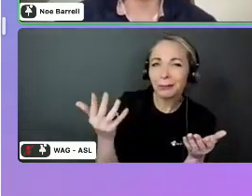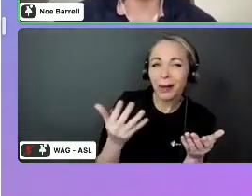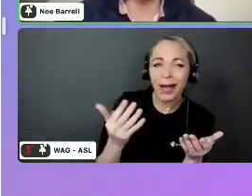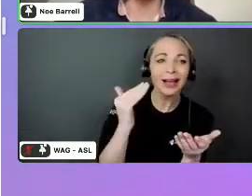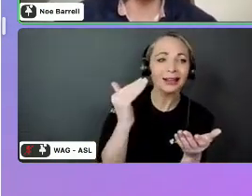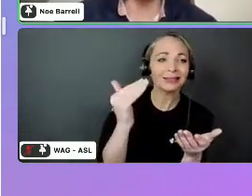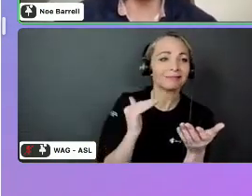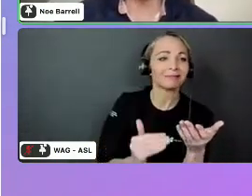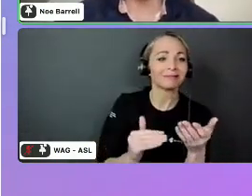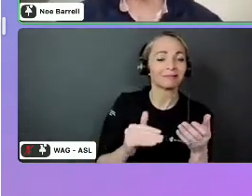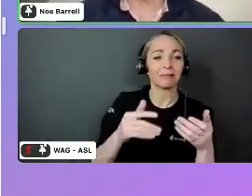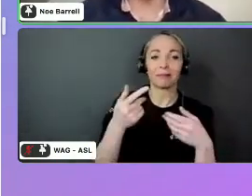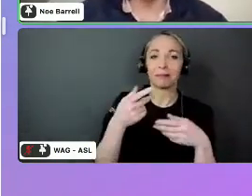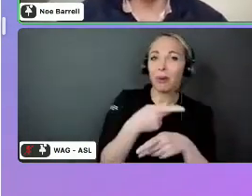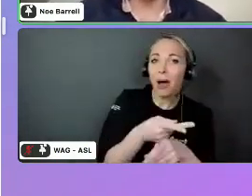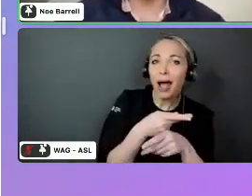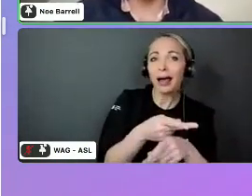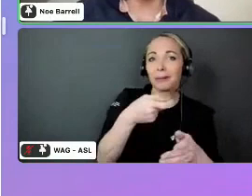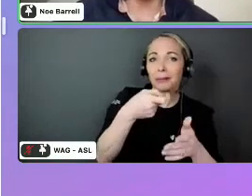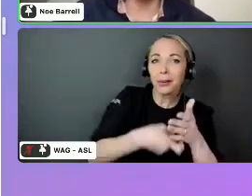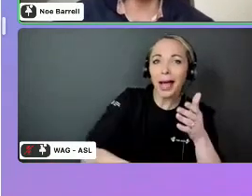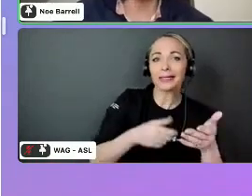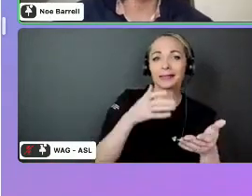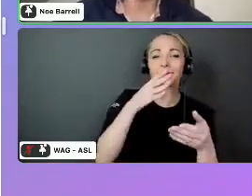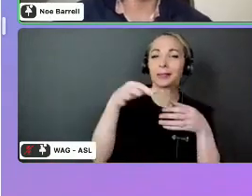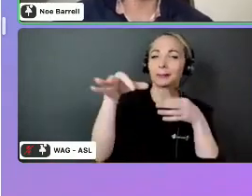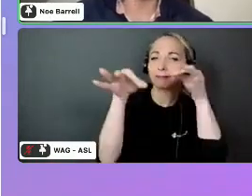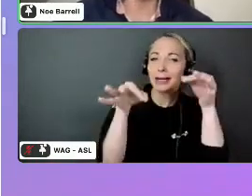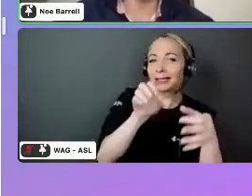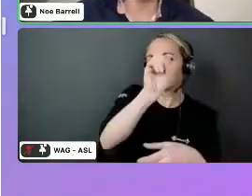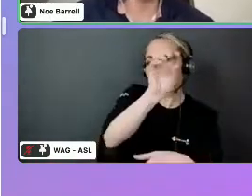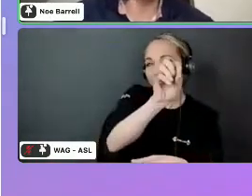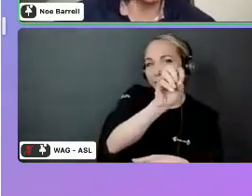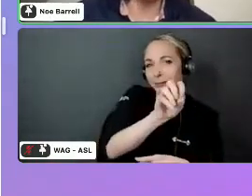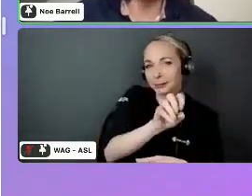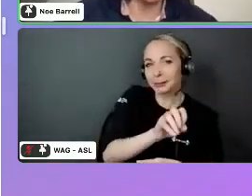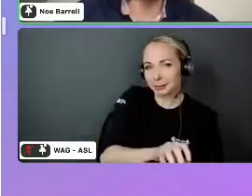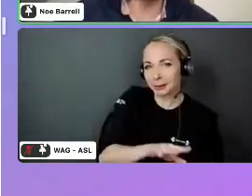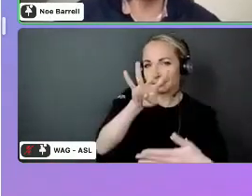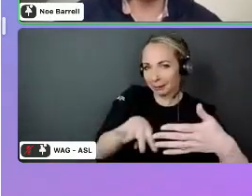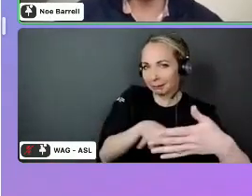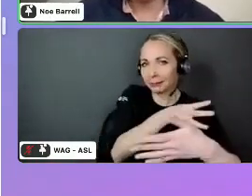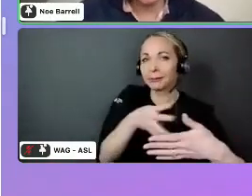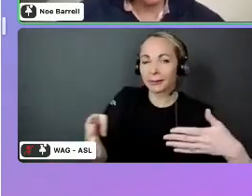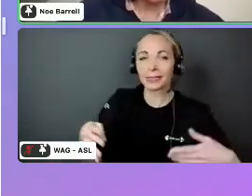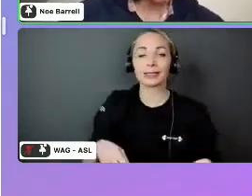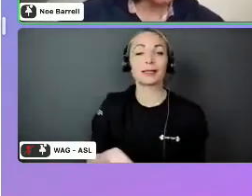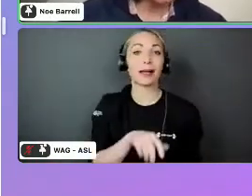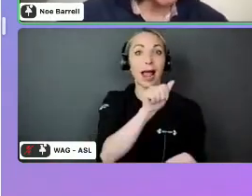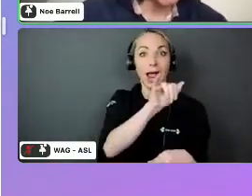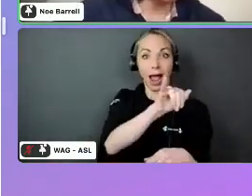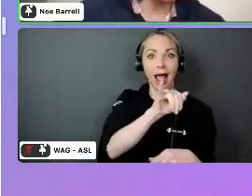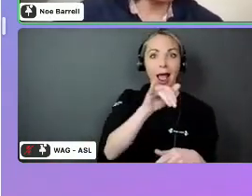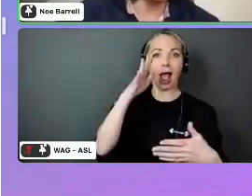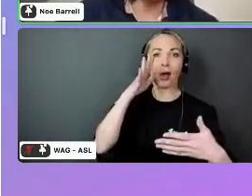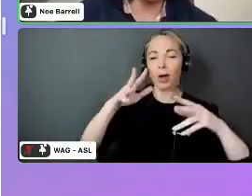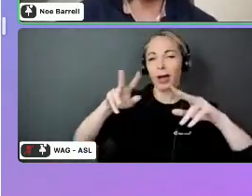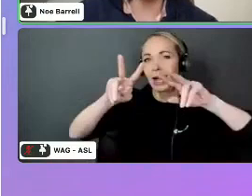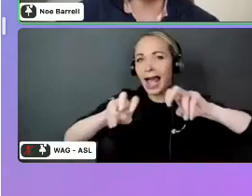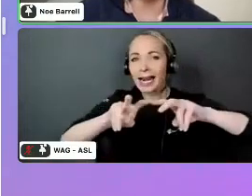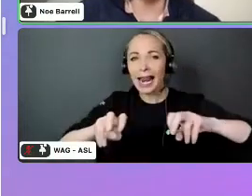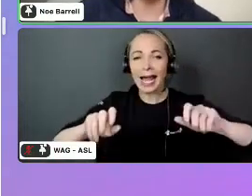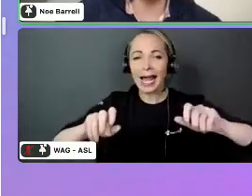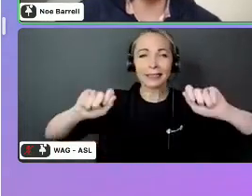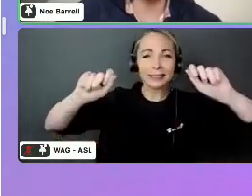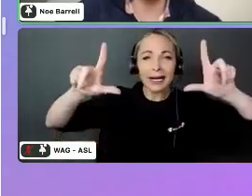at a screenshot of this table and analyze what it thinks the headings and the table cells are. So in this case,